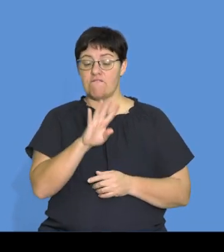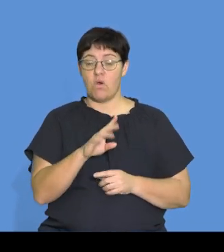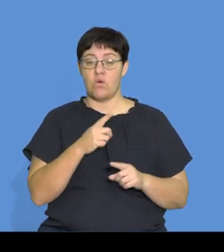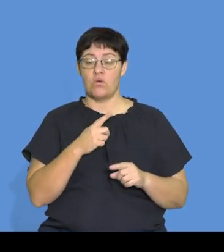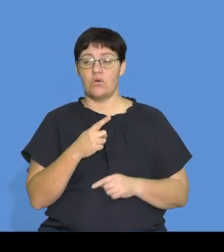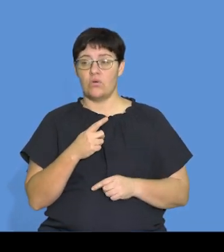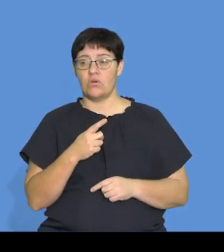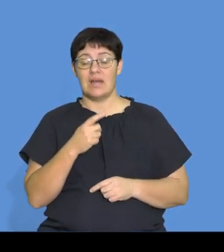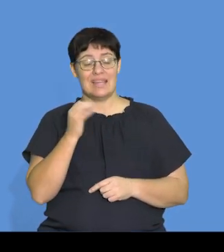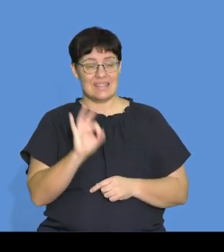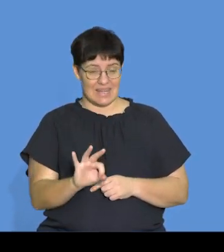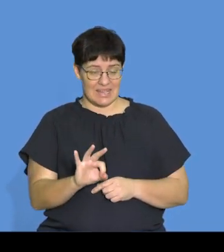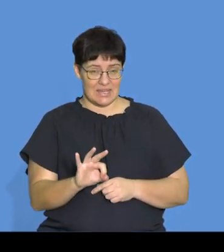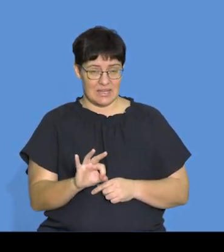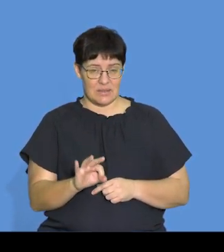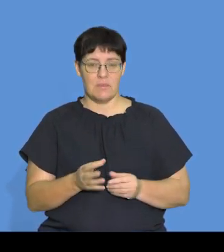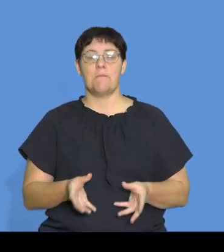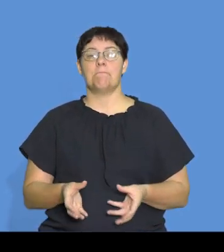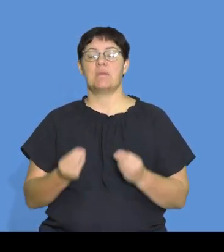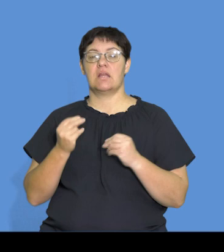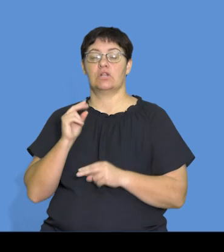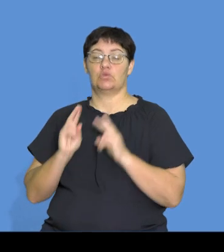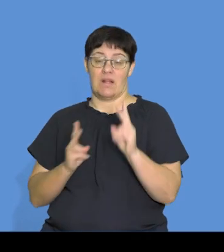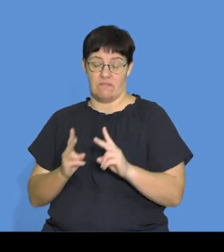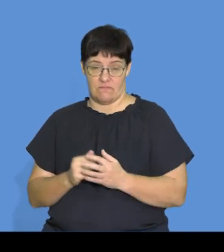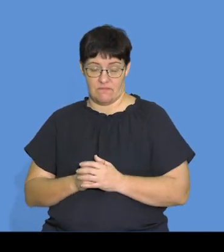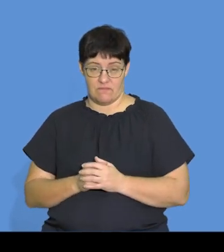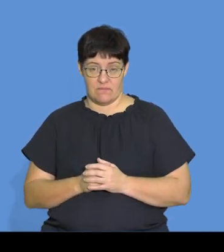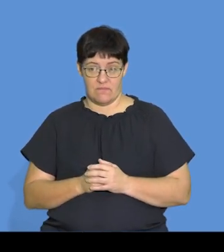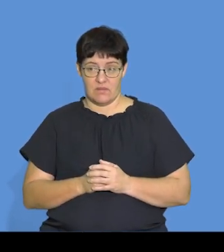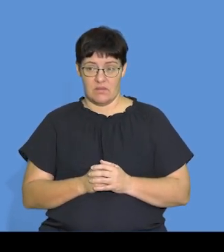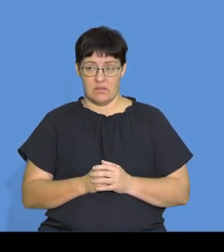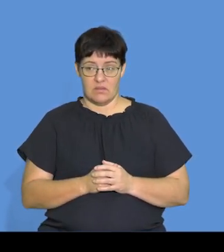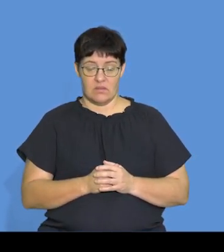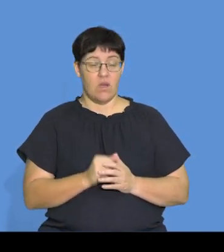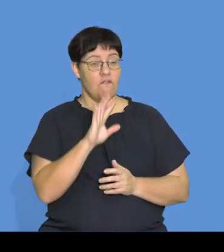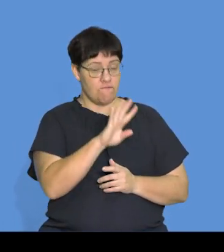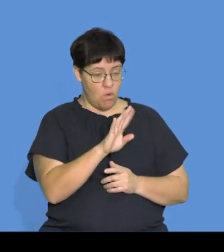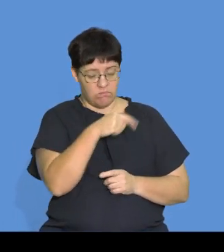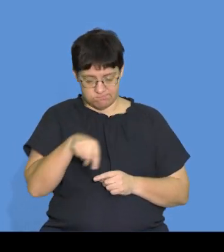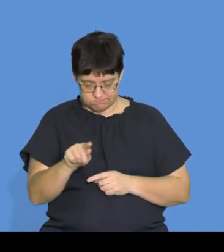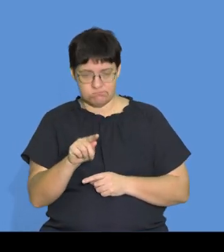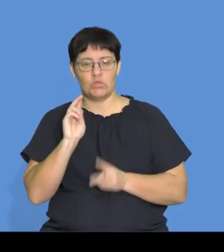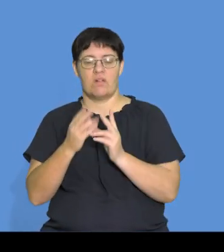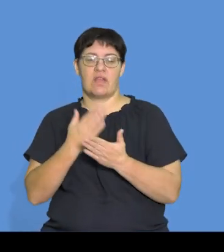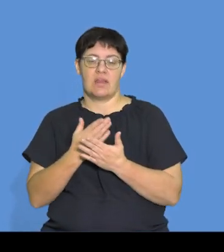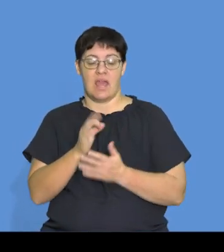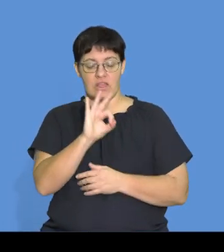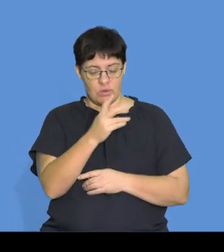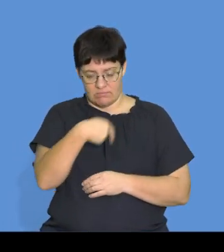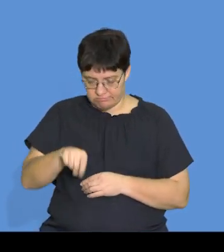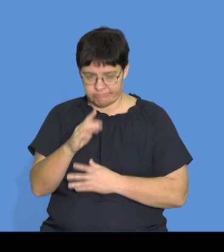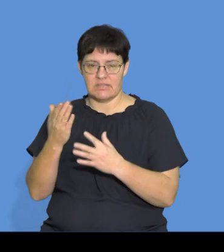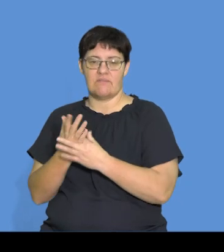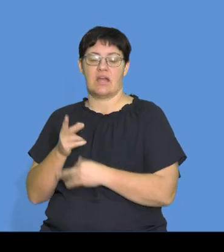and just with the 3, this gives me 12. 4 is divisible in 12, 3 is divisible in